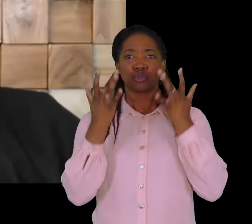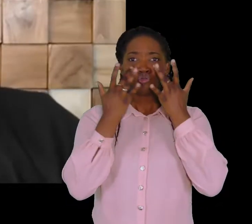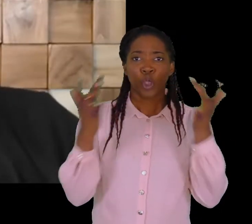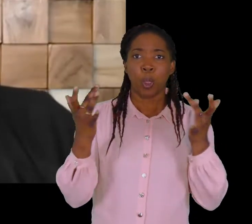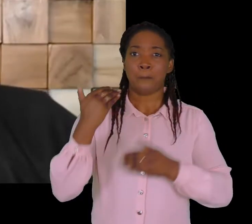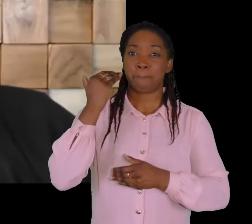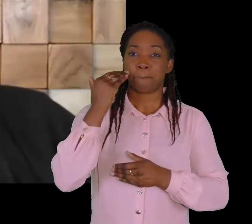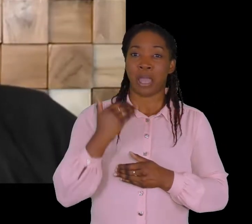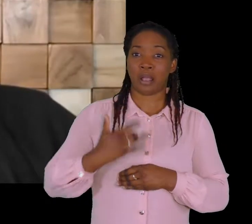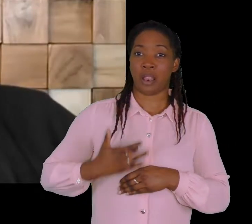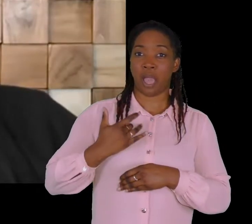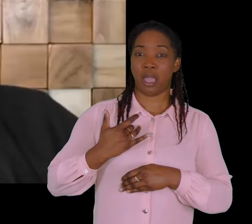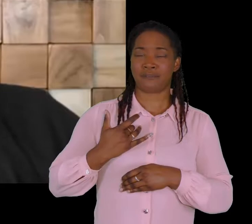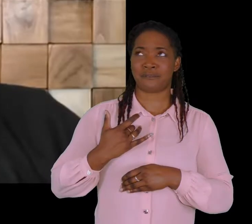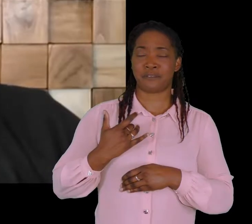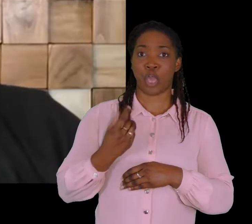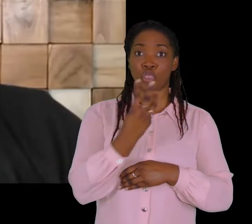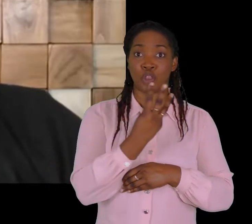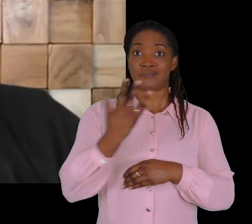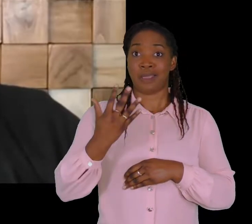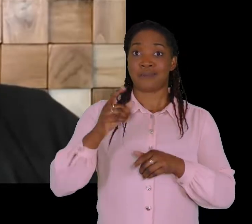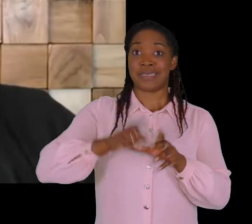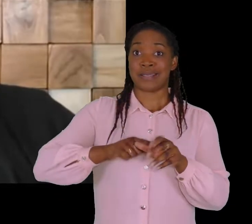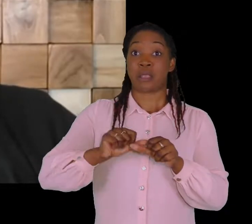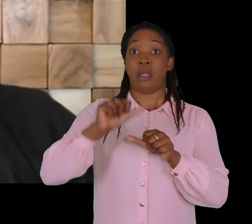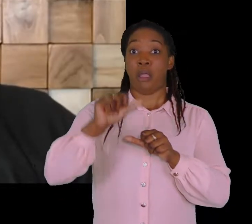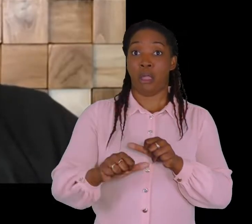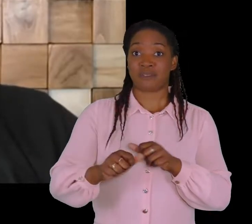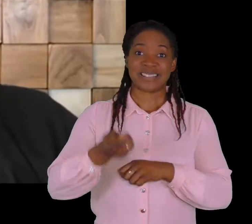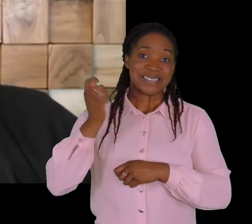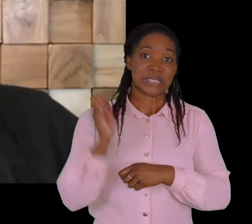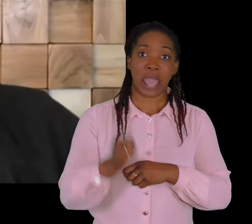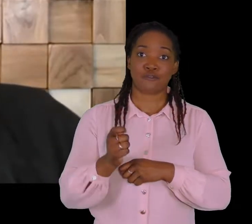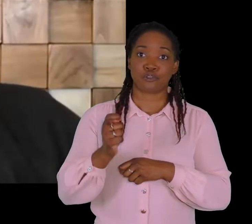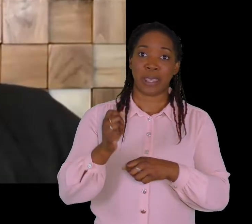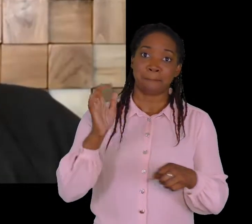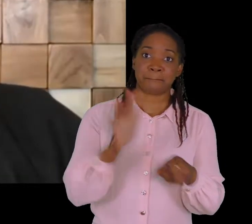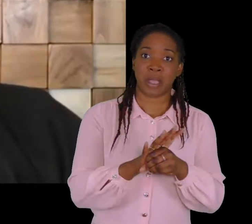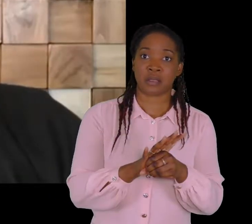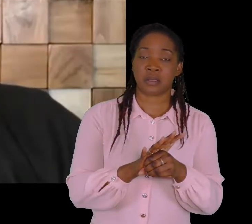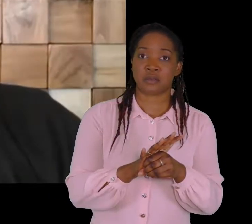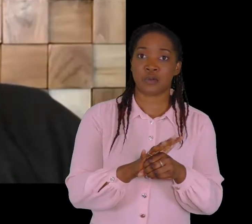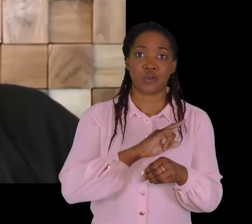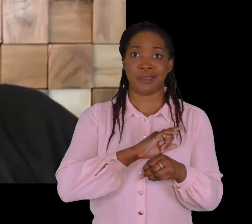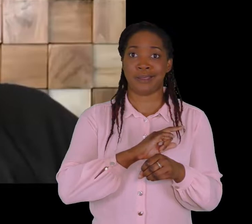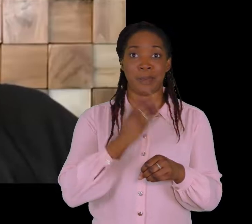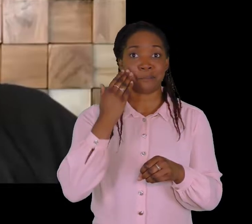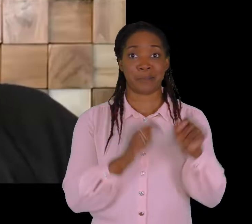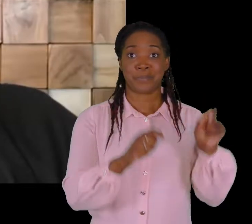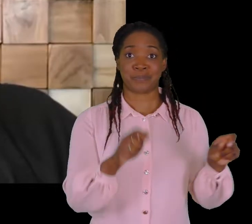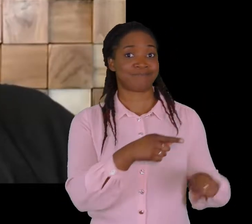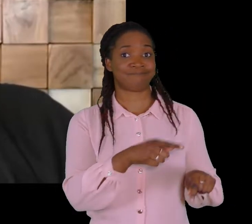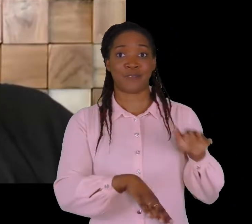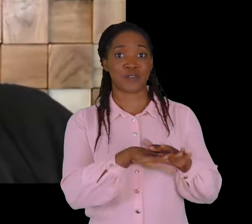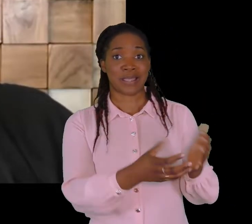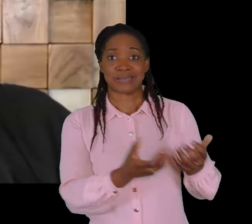picture and depict Black lives just 35 years after slavery, when Black people were still not accepted